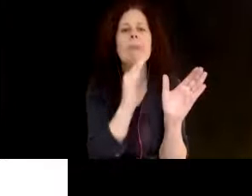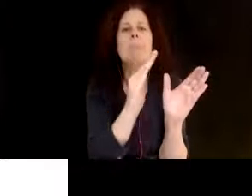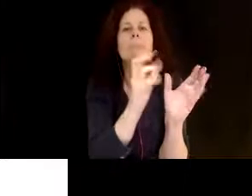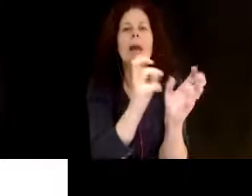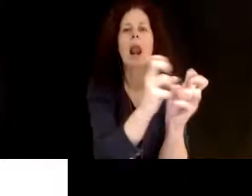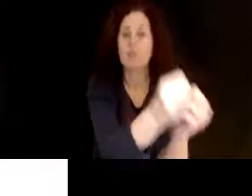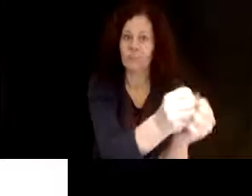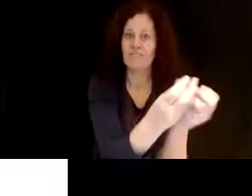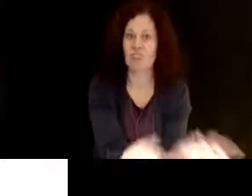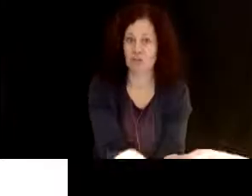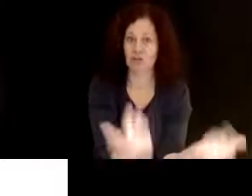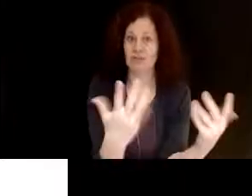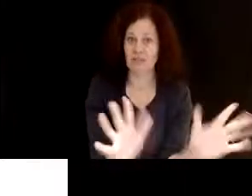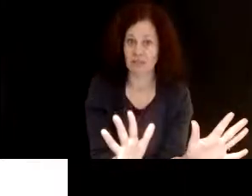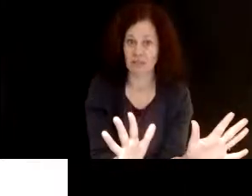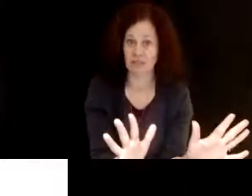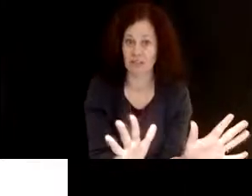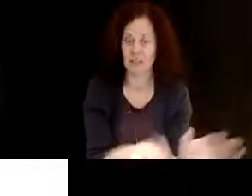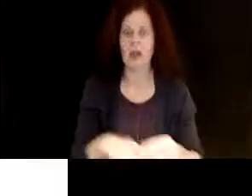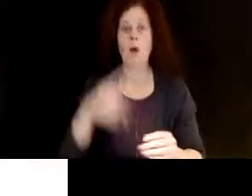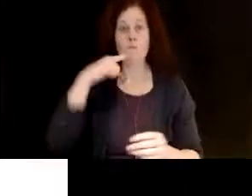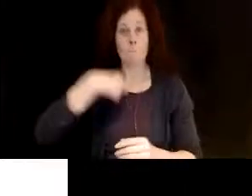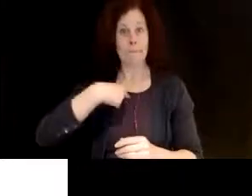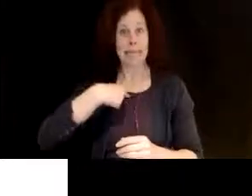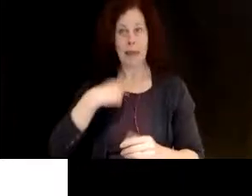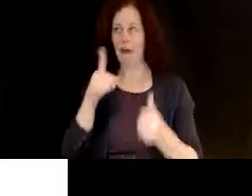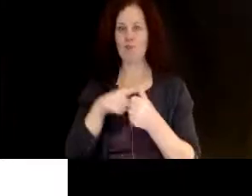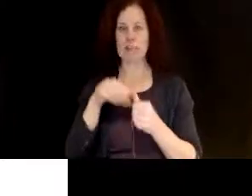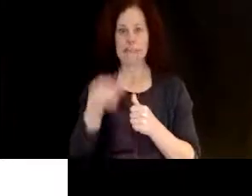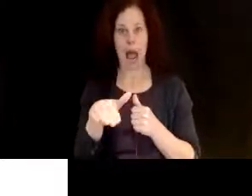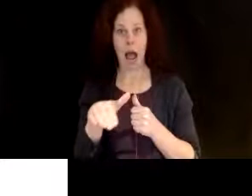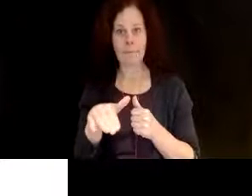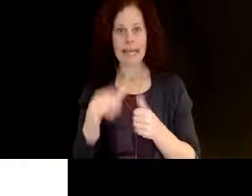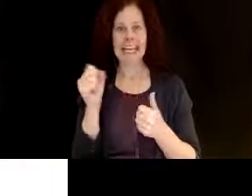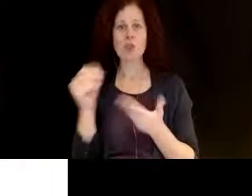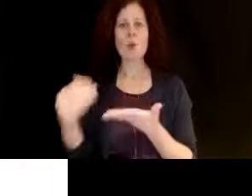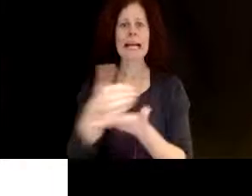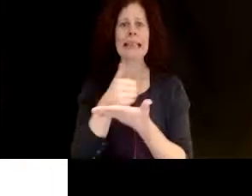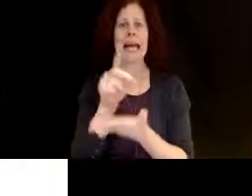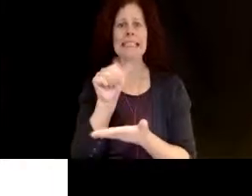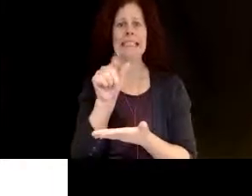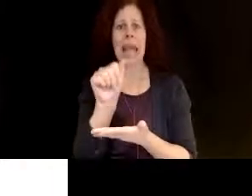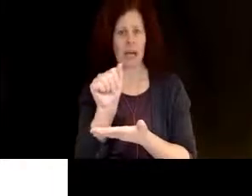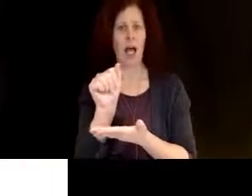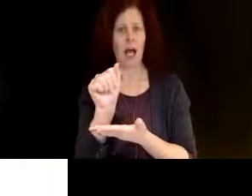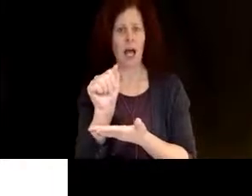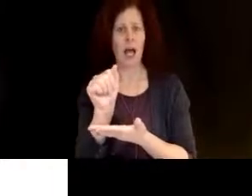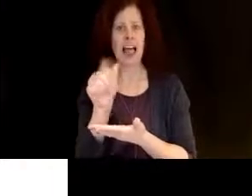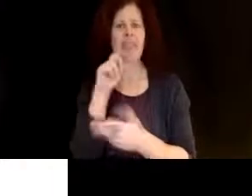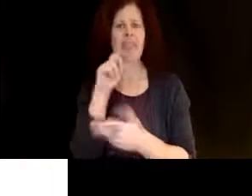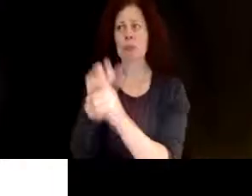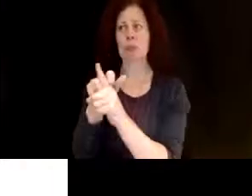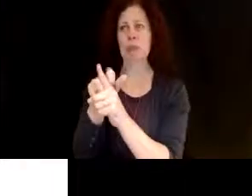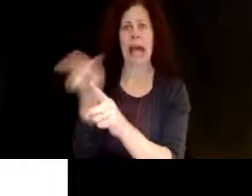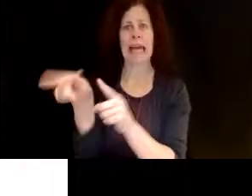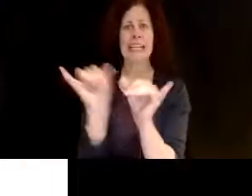for me, it was, let's get this data collection started. Let's try an engineer. But for other communities that don't have that money, we've got to get